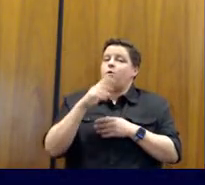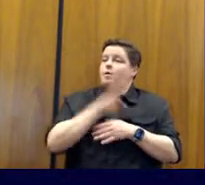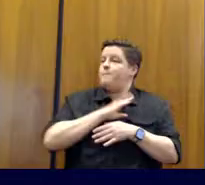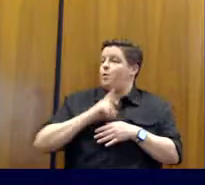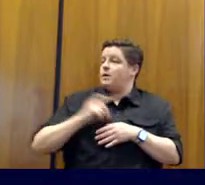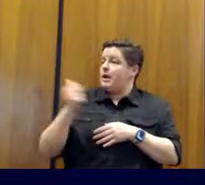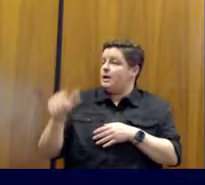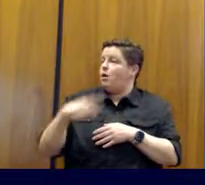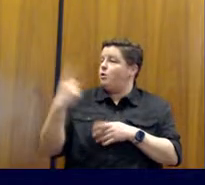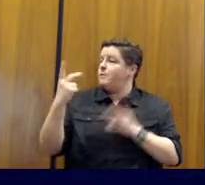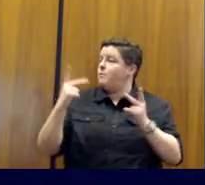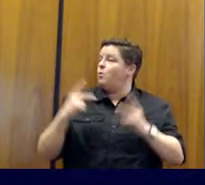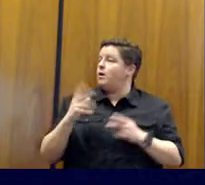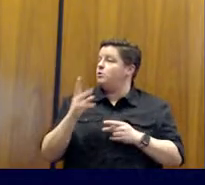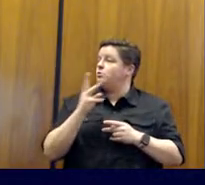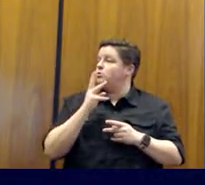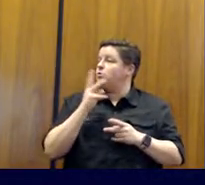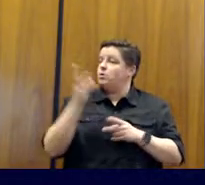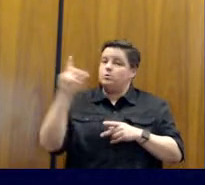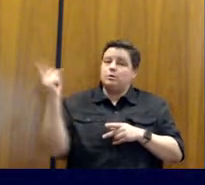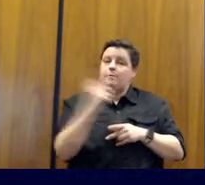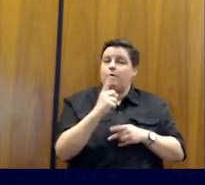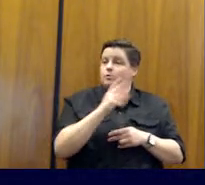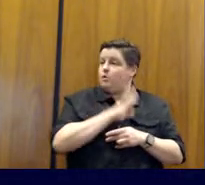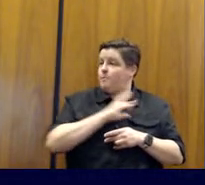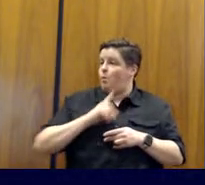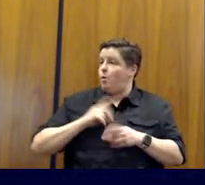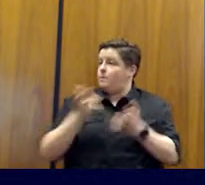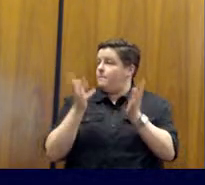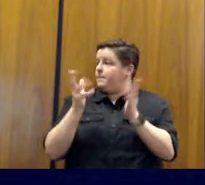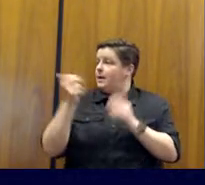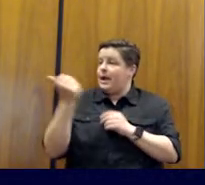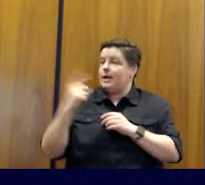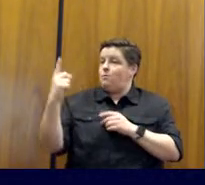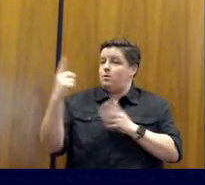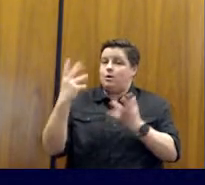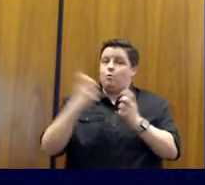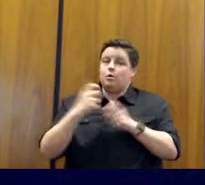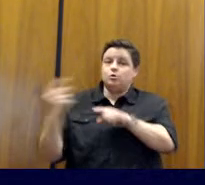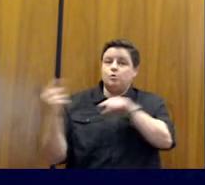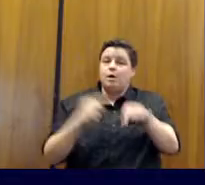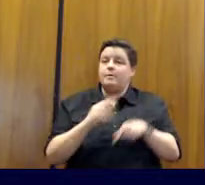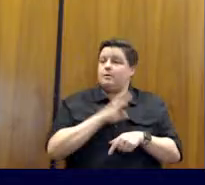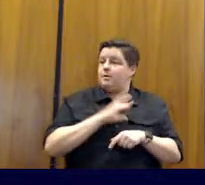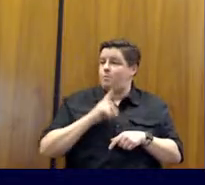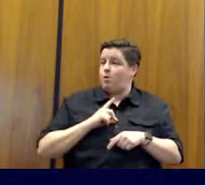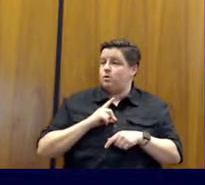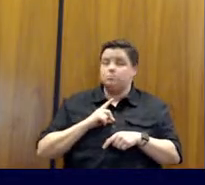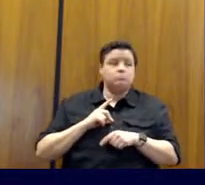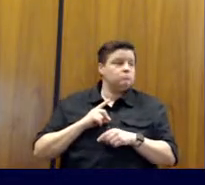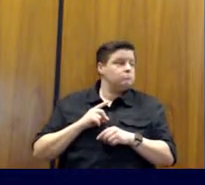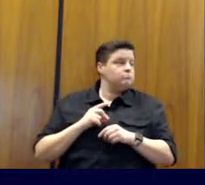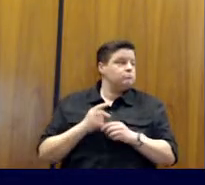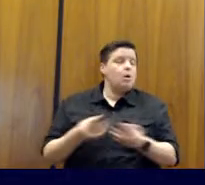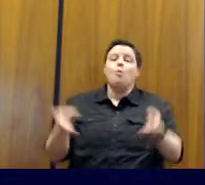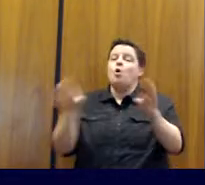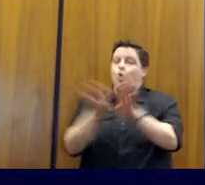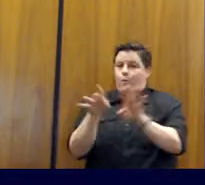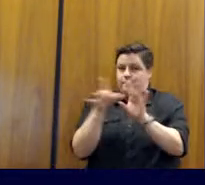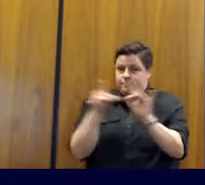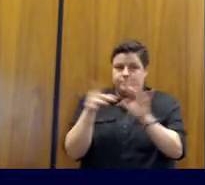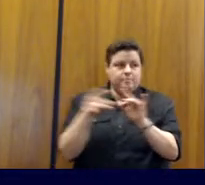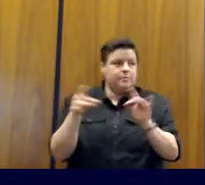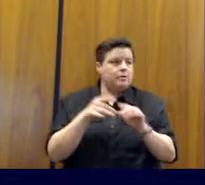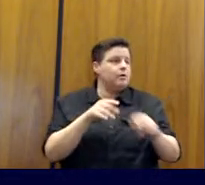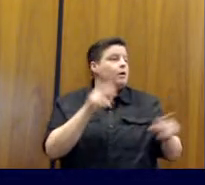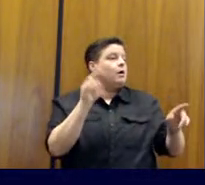Is there anyone else who would like to address the board? Is there anyone else who would like to address the board? Public comment is closed. There's no-